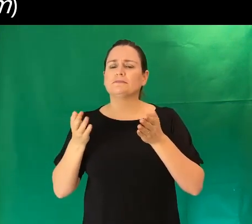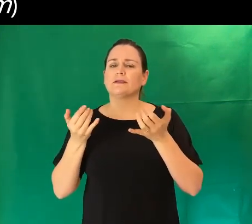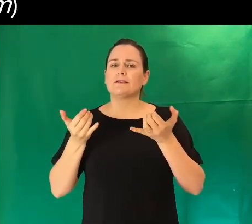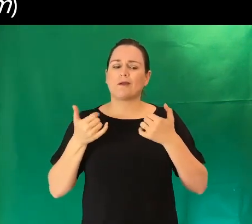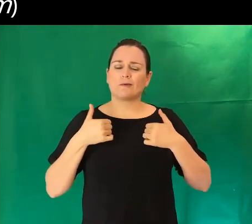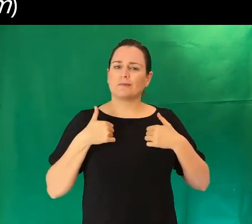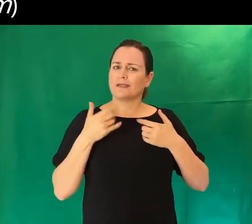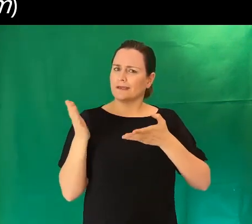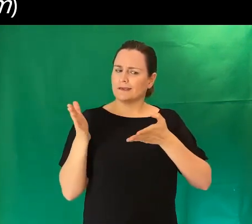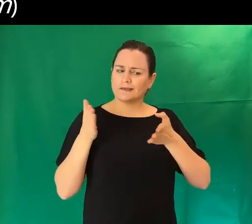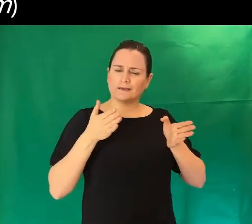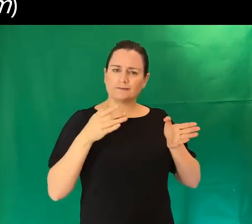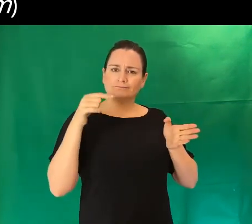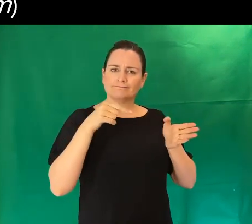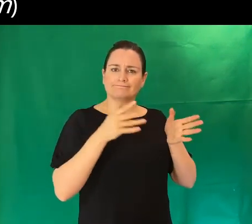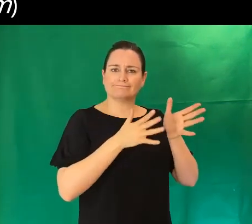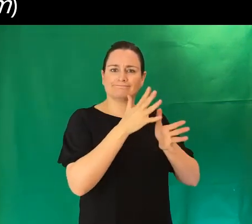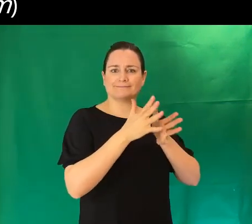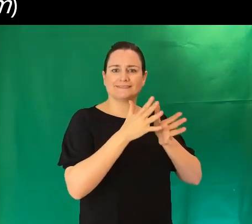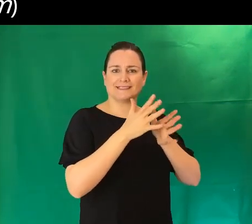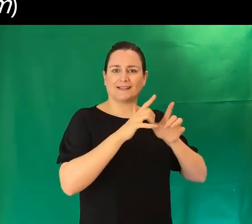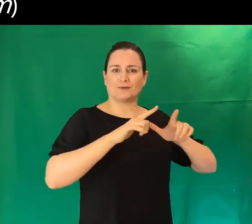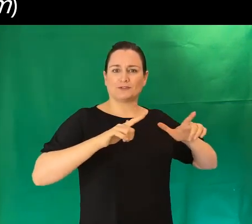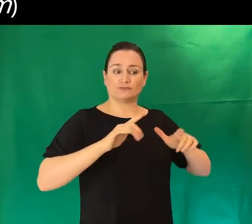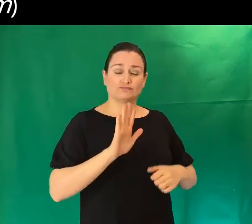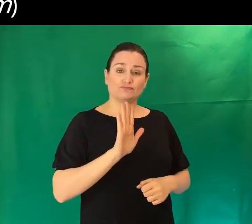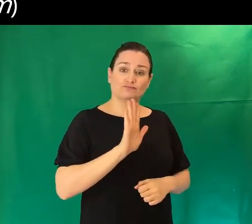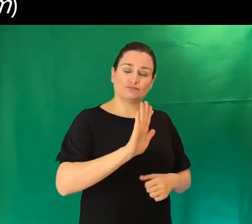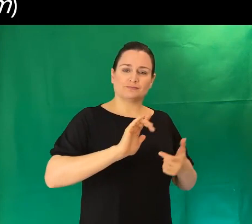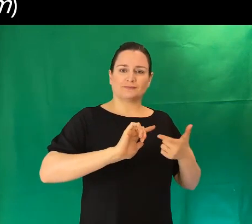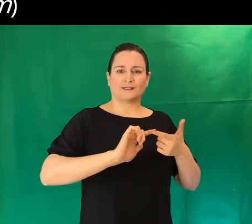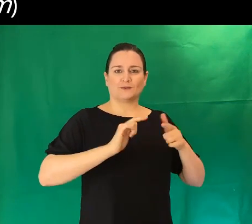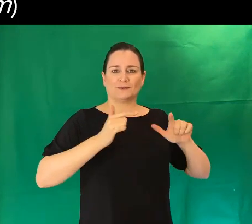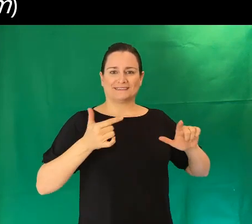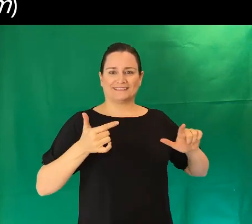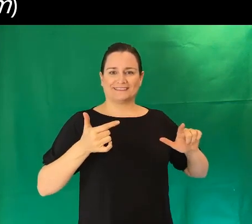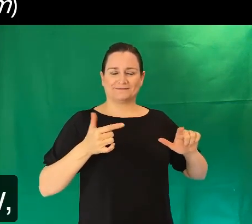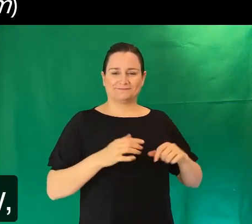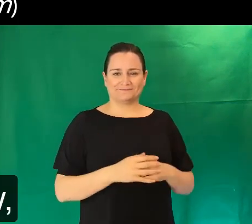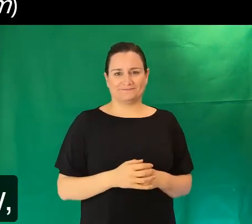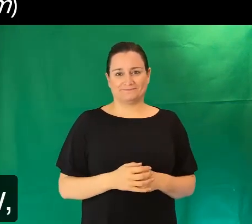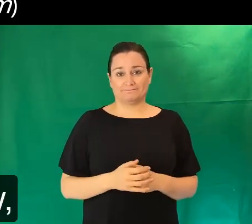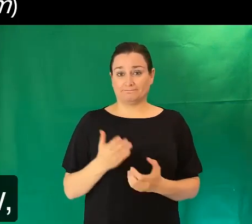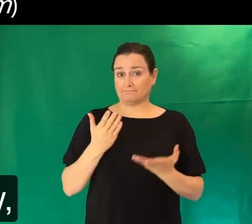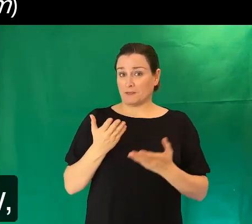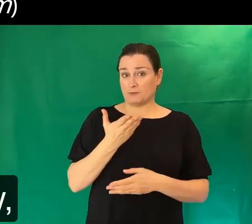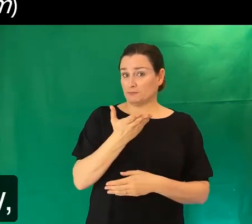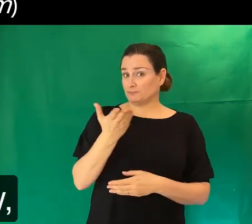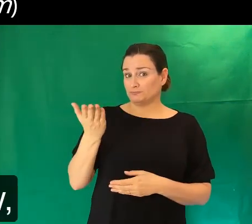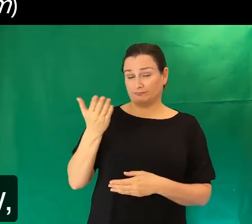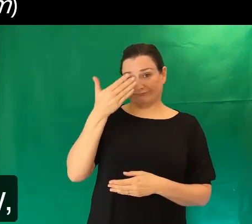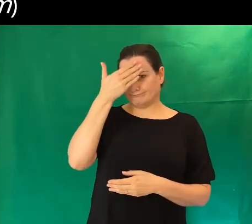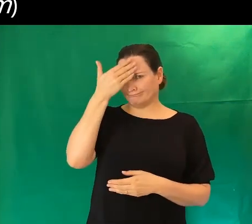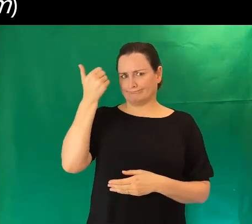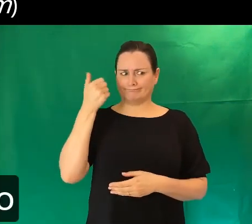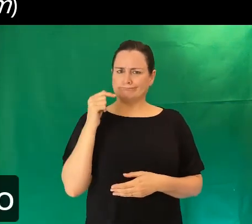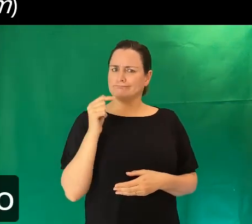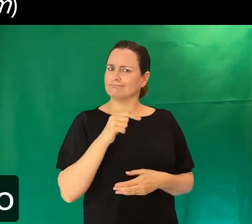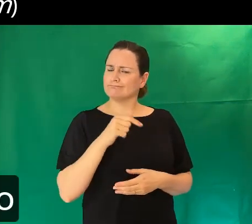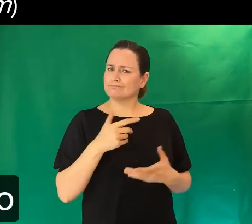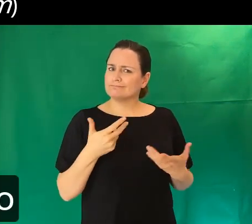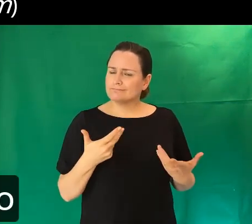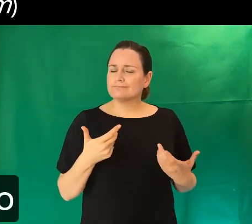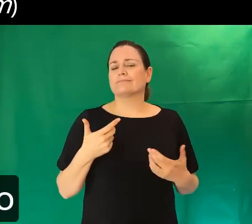and their linguistics. Important for you yourselves if you don't already know,